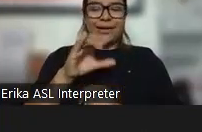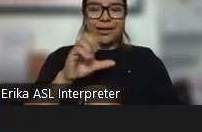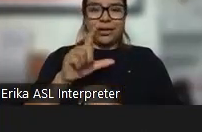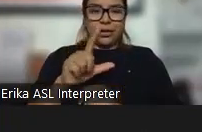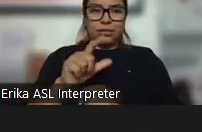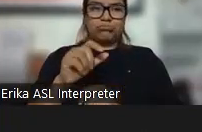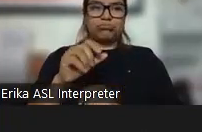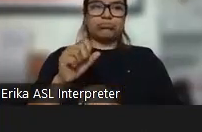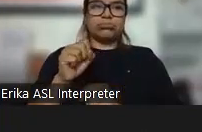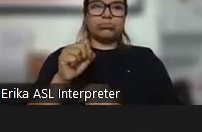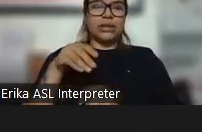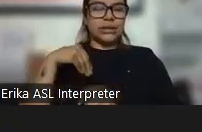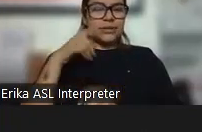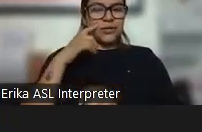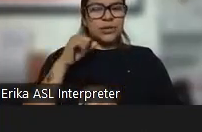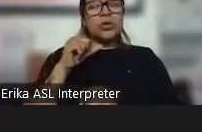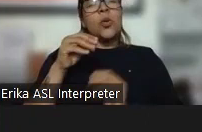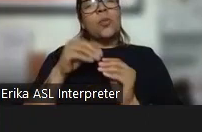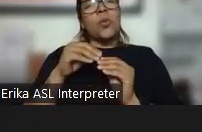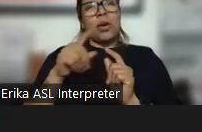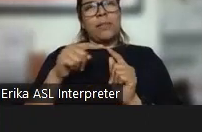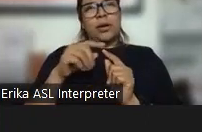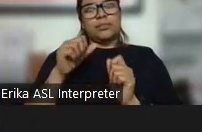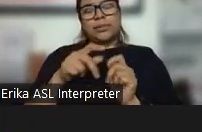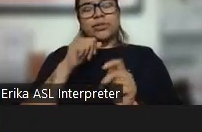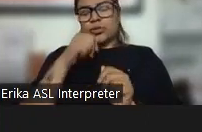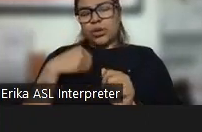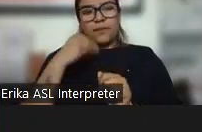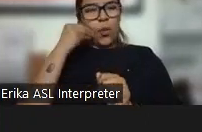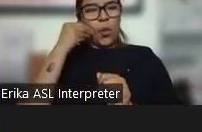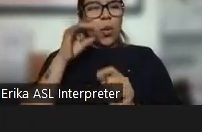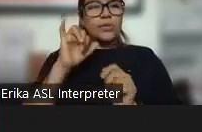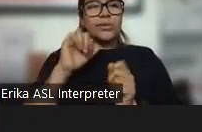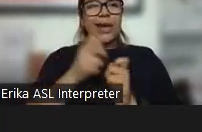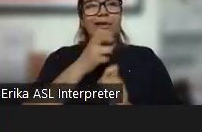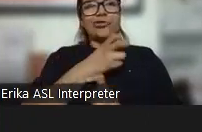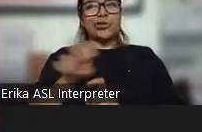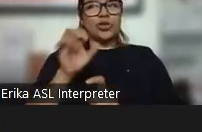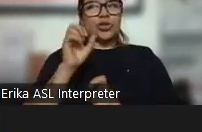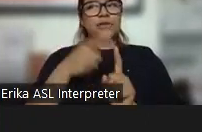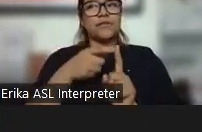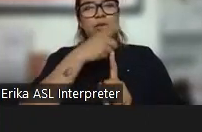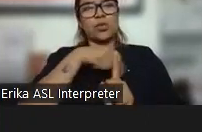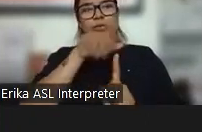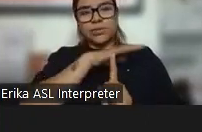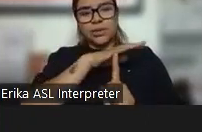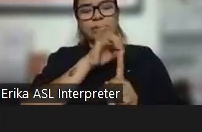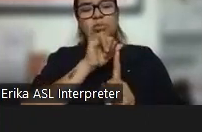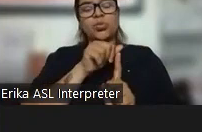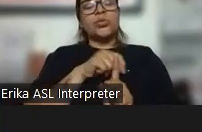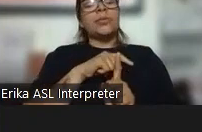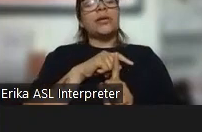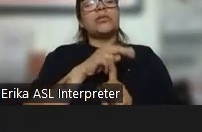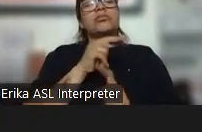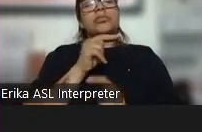are homeless or at risk for homelessness, and again, transitioning from those critical care settings, including